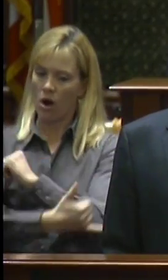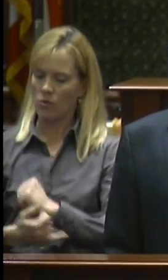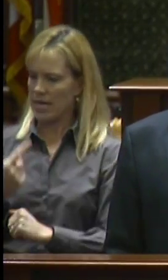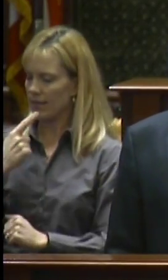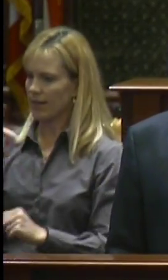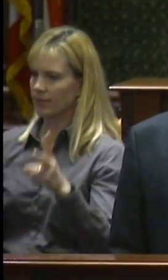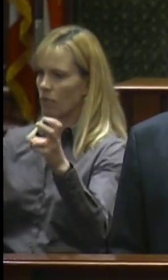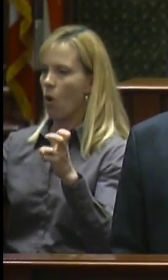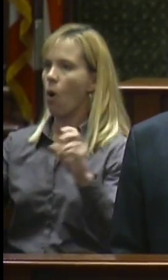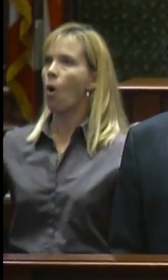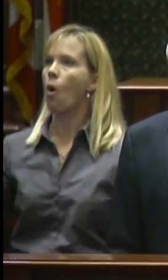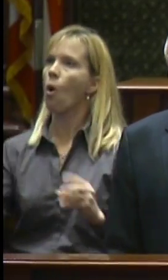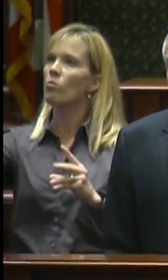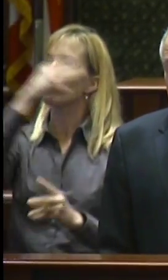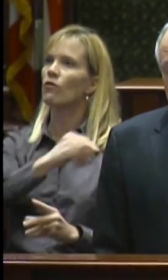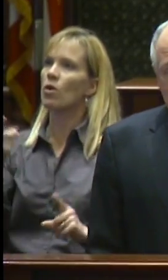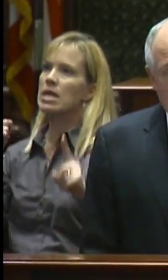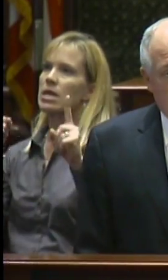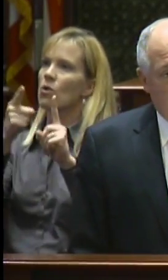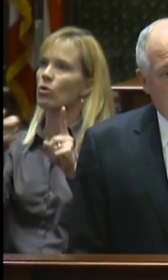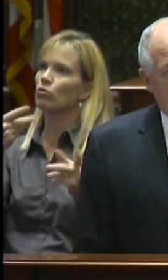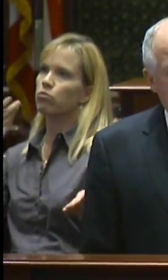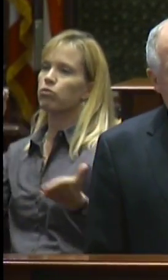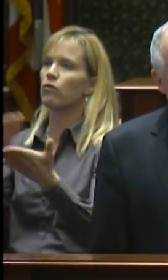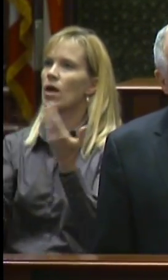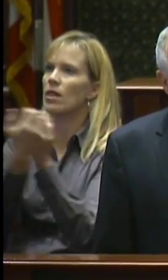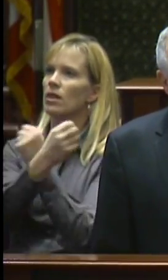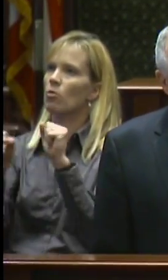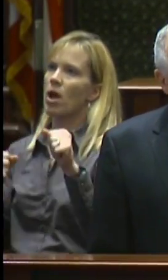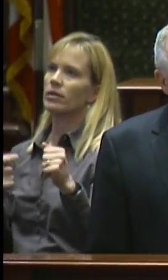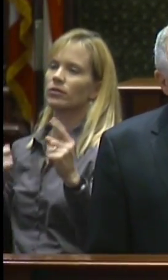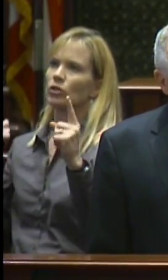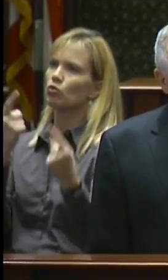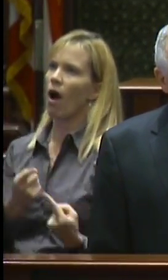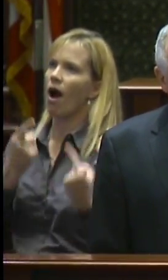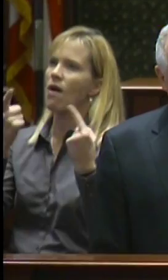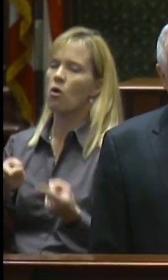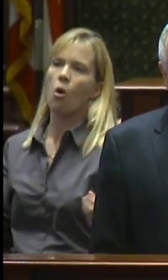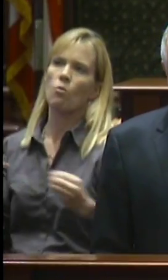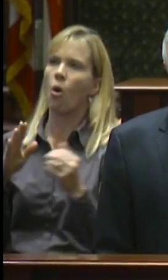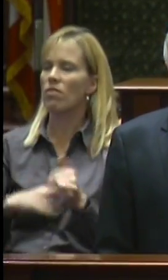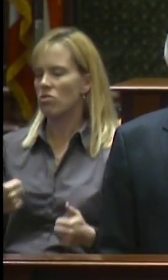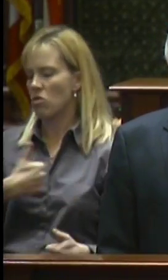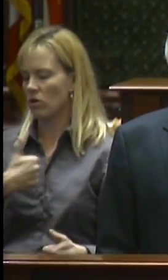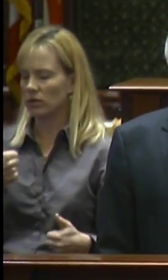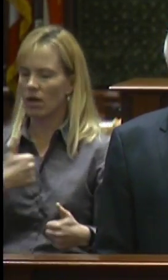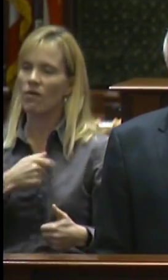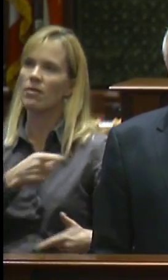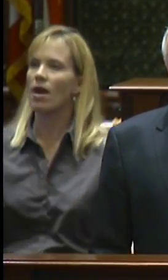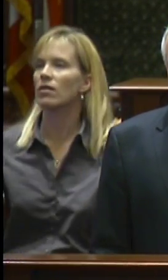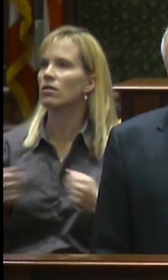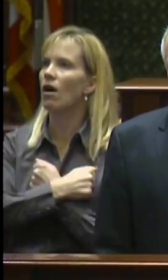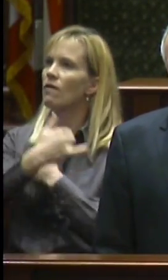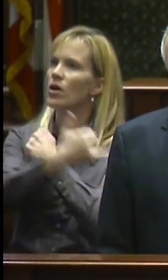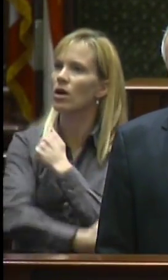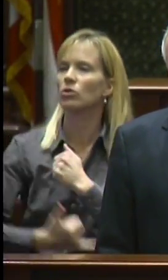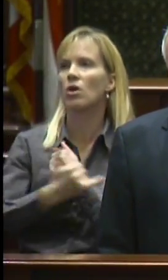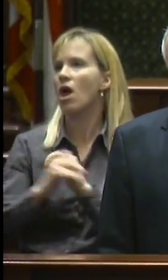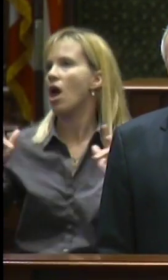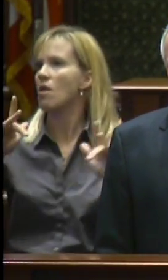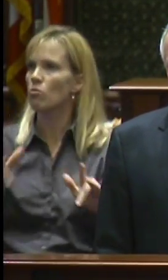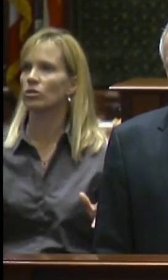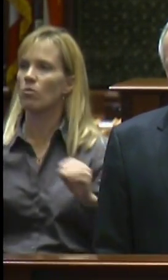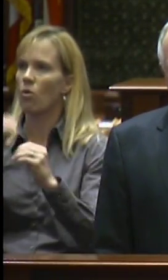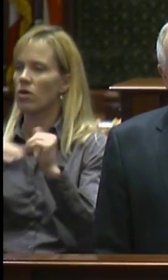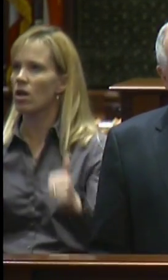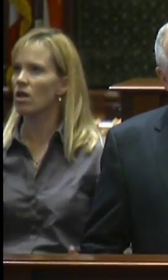says, "O beautiful for heroes proved in liberating strife, who more than self their country loved, and mercy more than